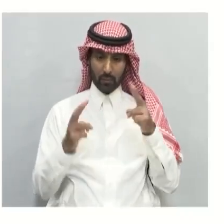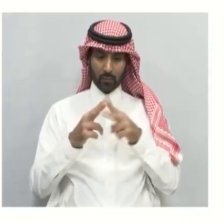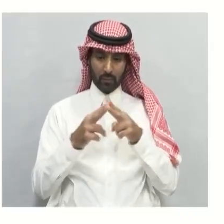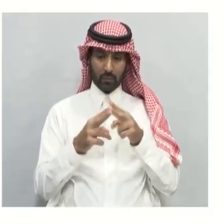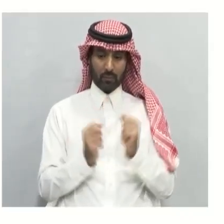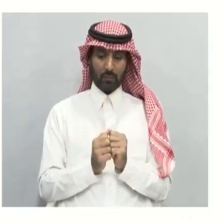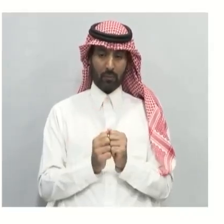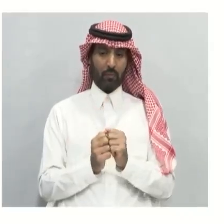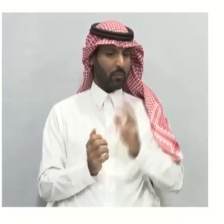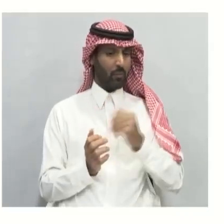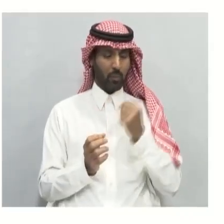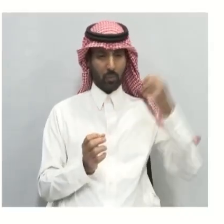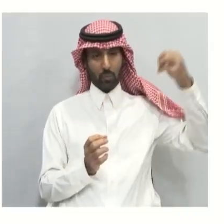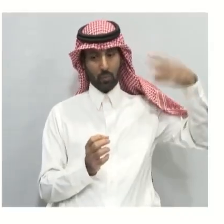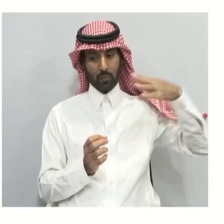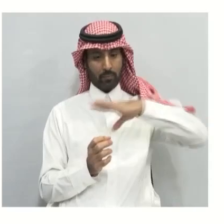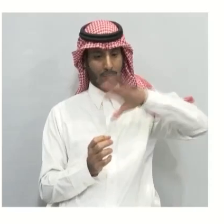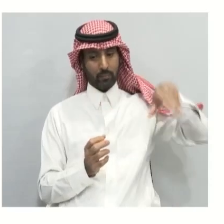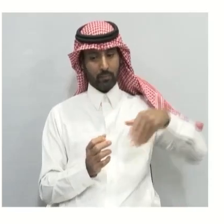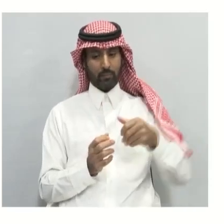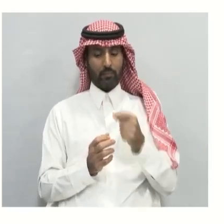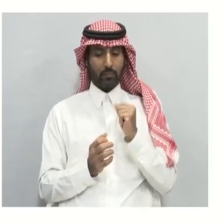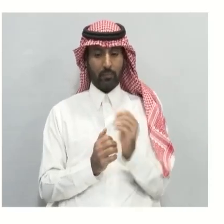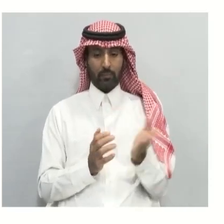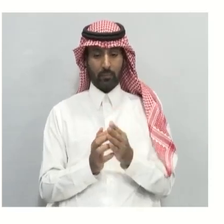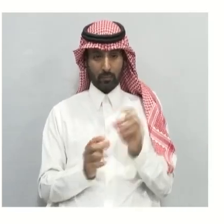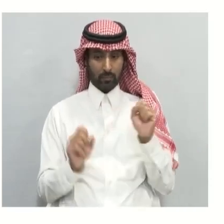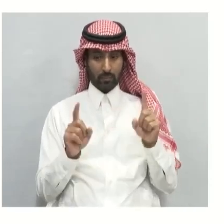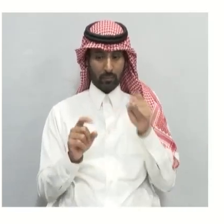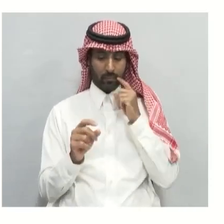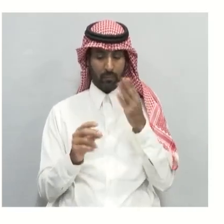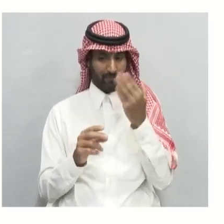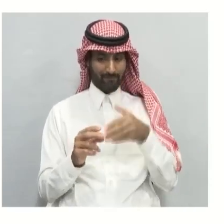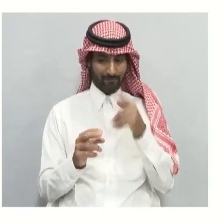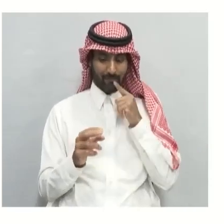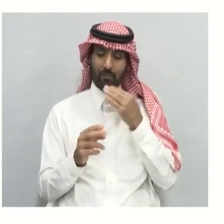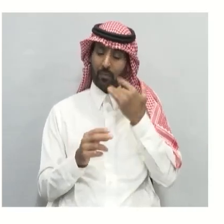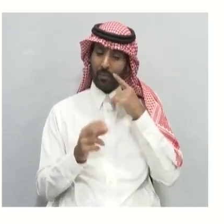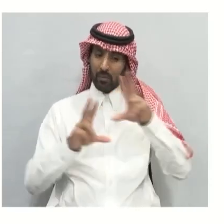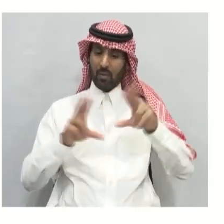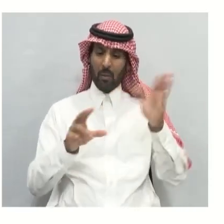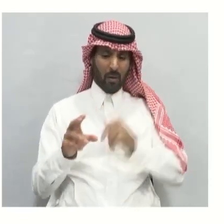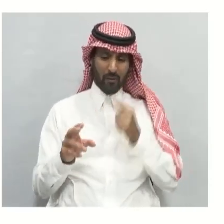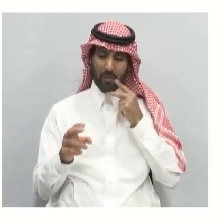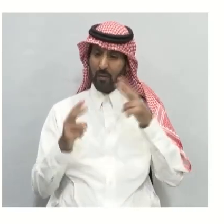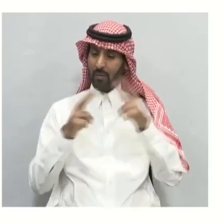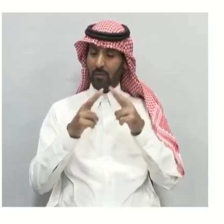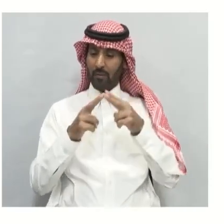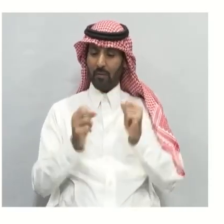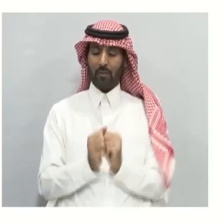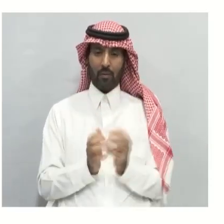electricity, lights around us. Even the internet will work on, and the TV as well works on